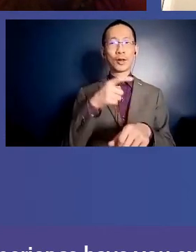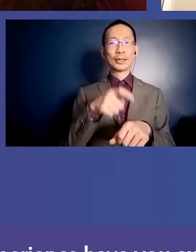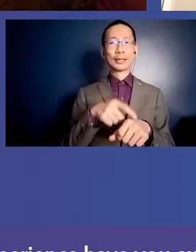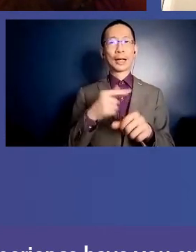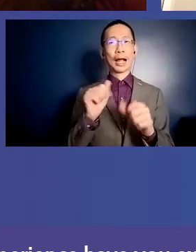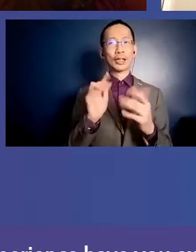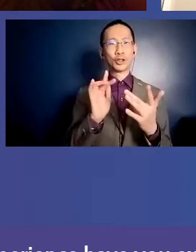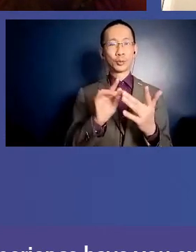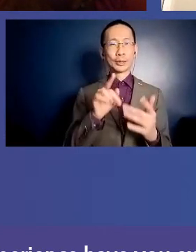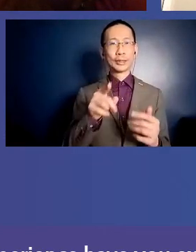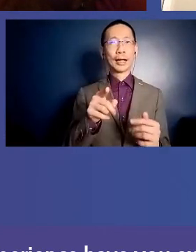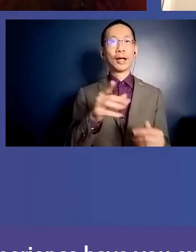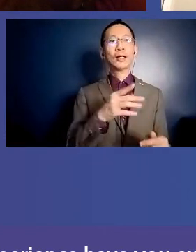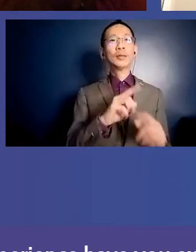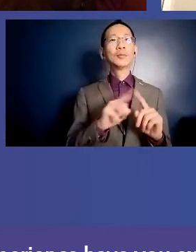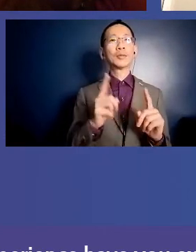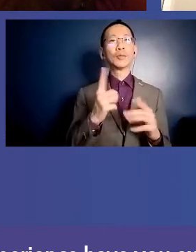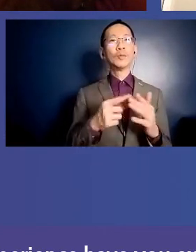But